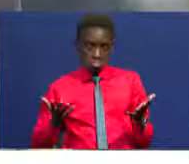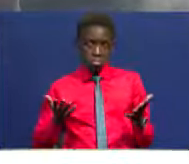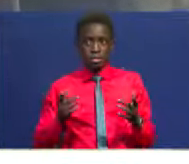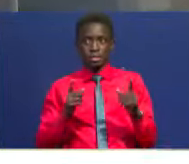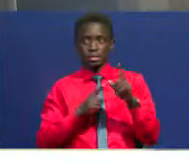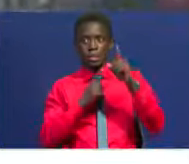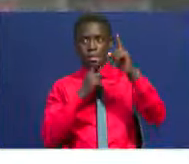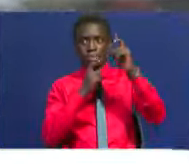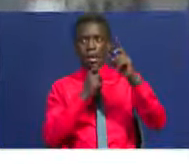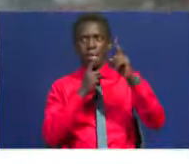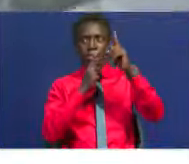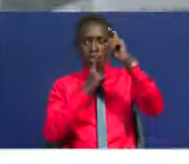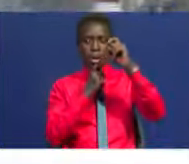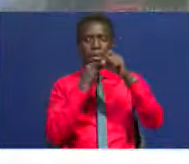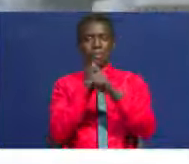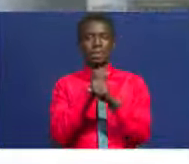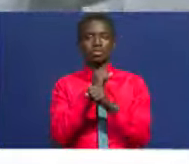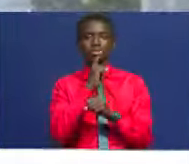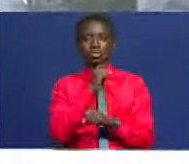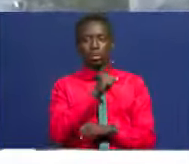to keep them at bay.